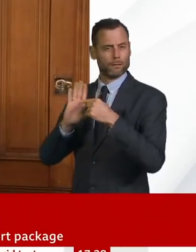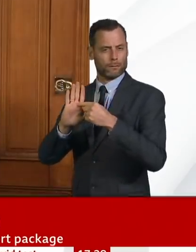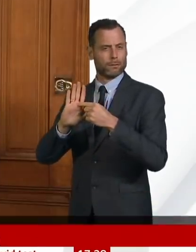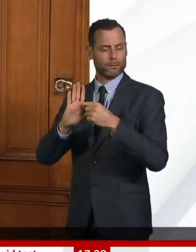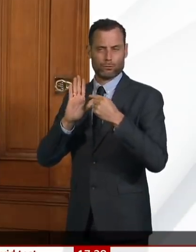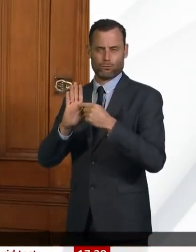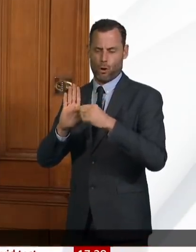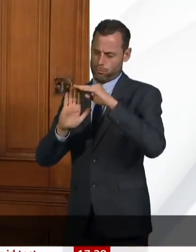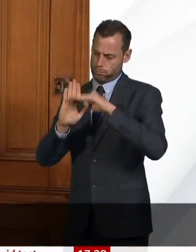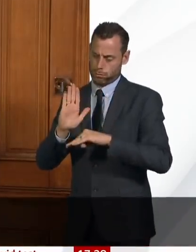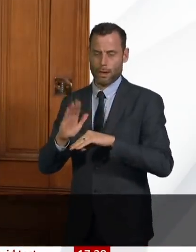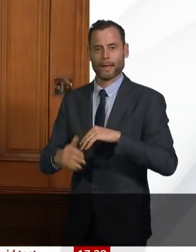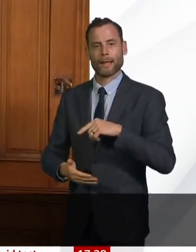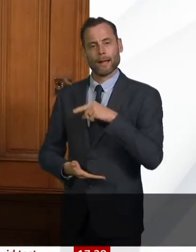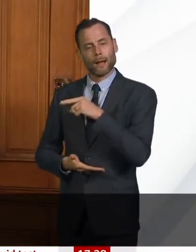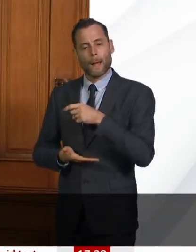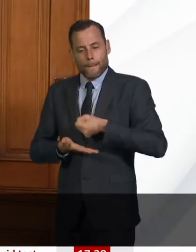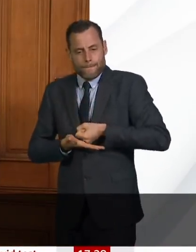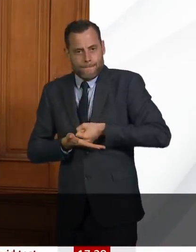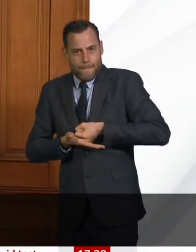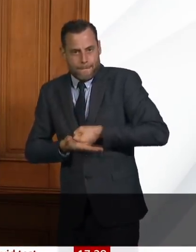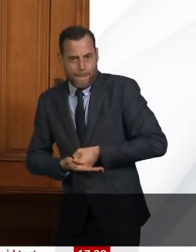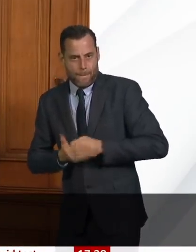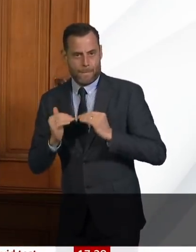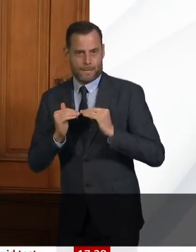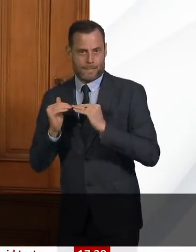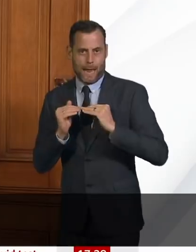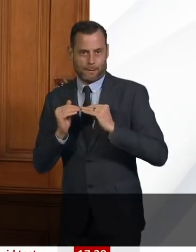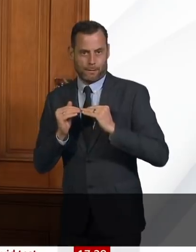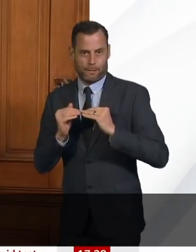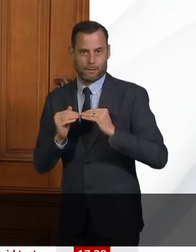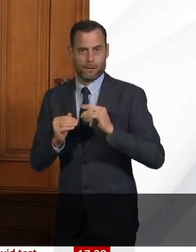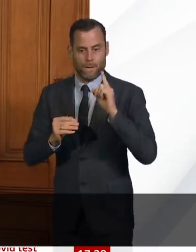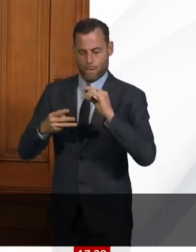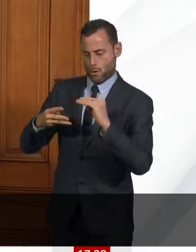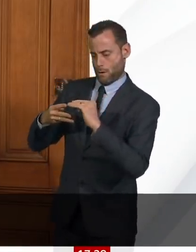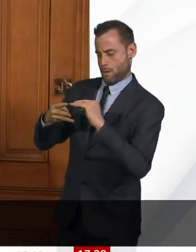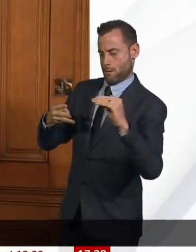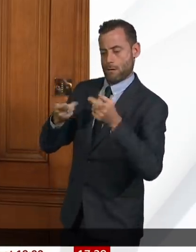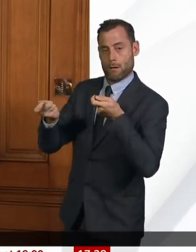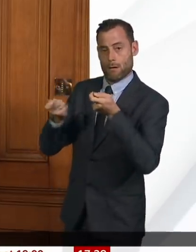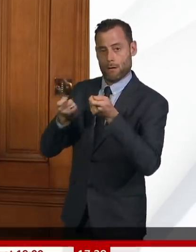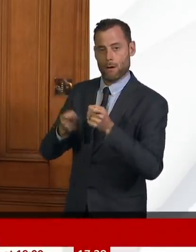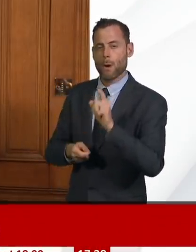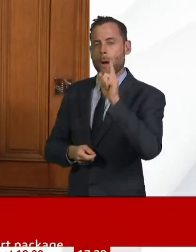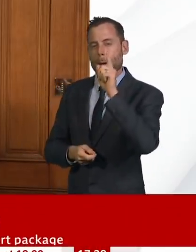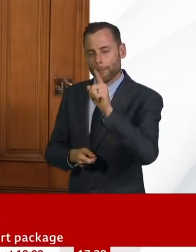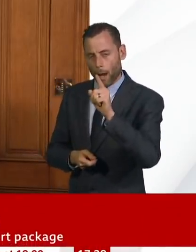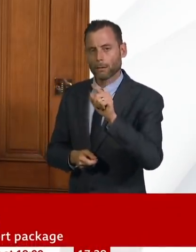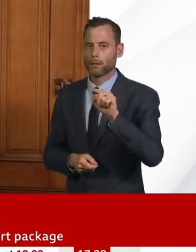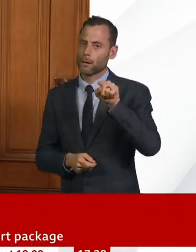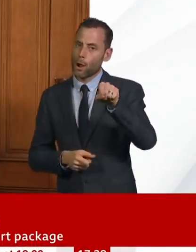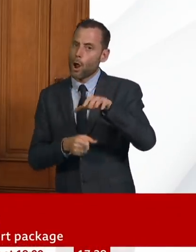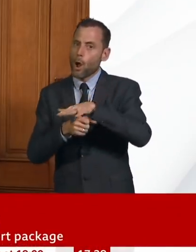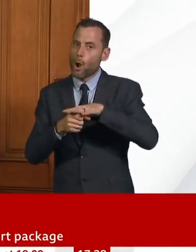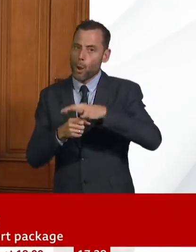the minimum national standard for hard measures, but there are other things that local